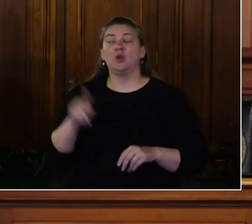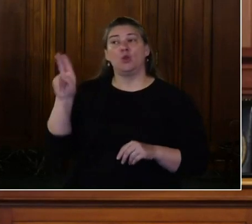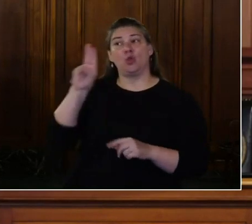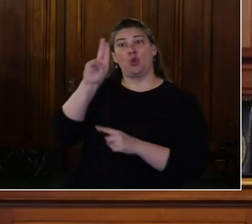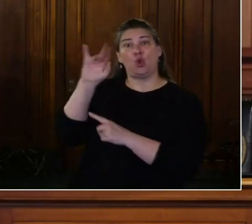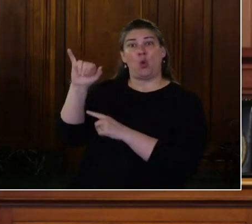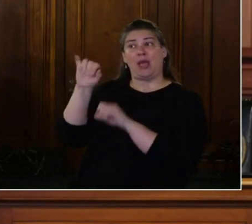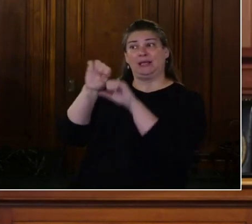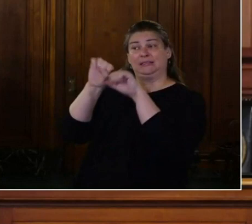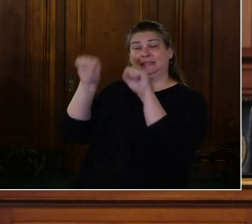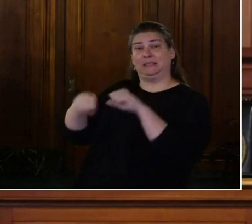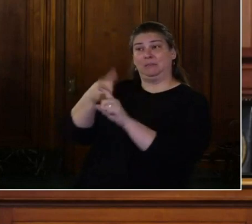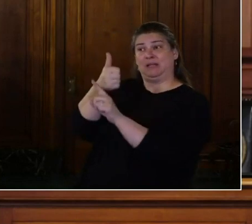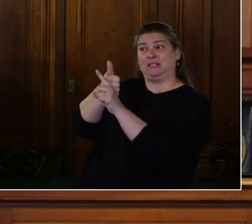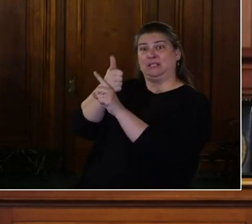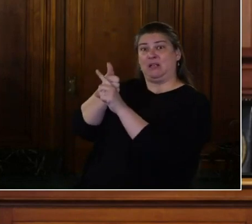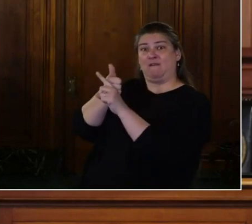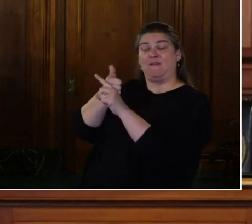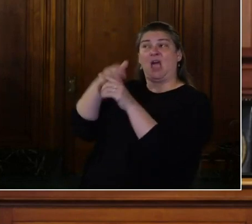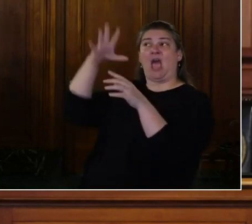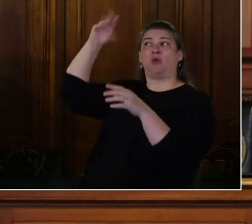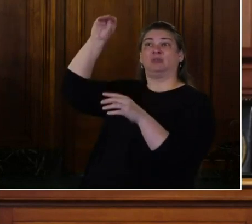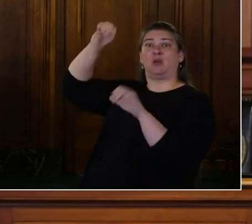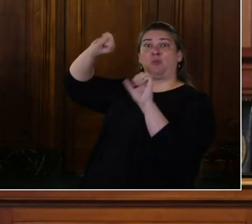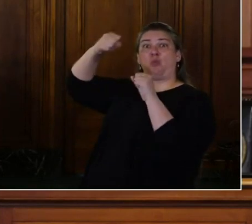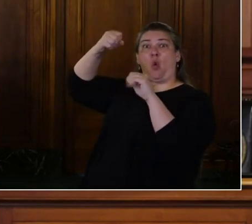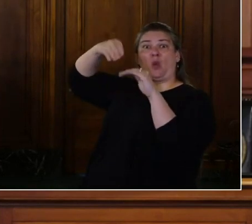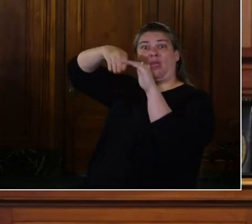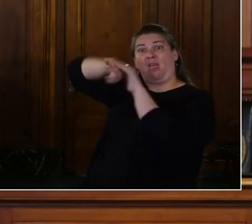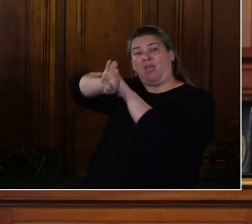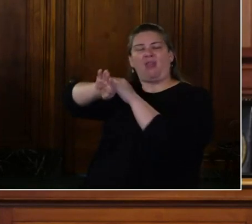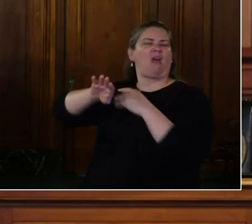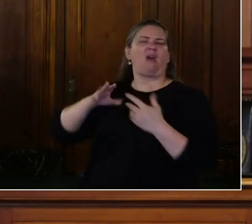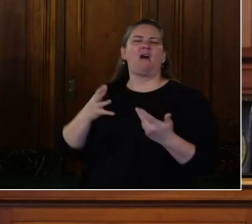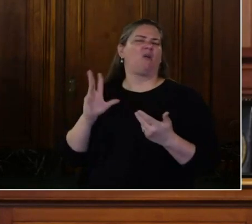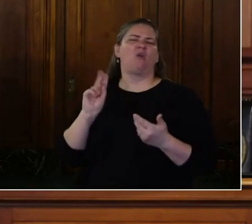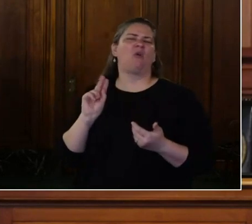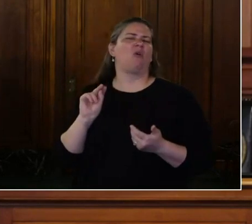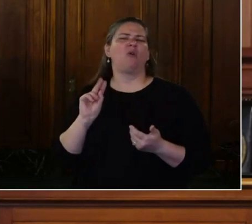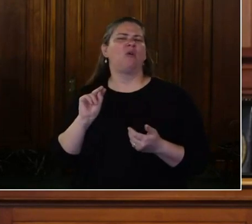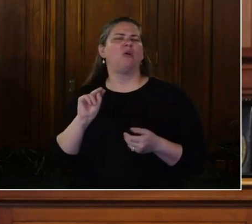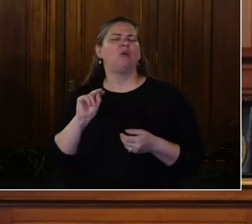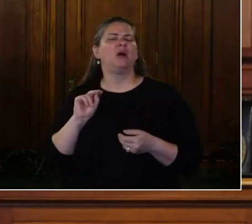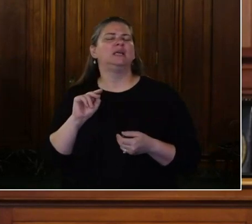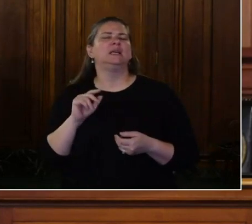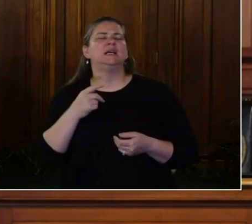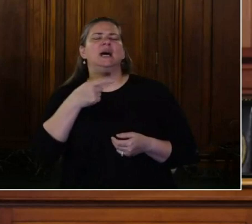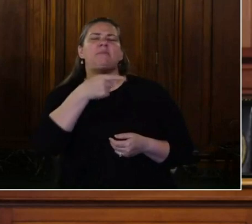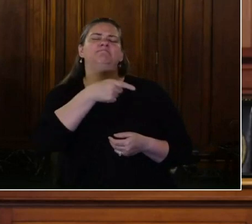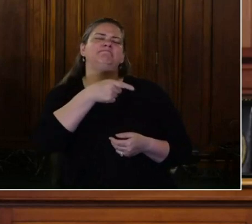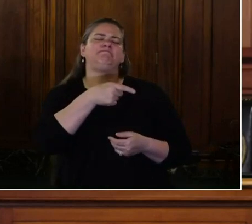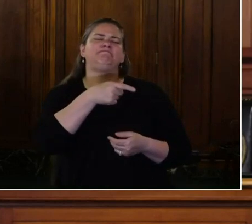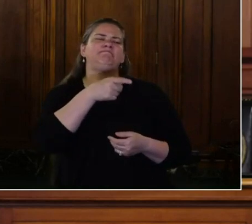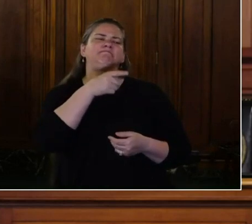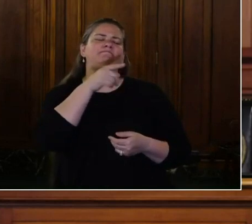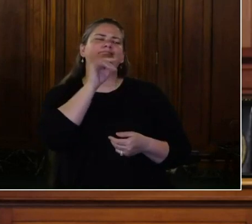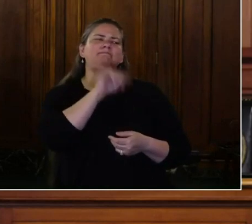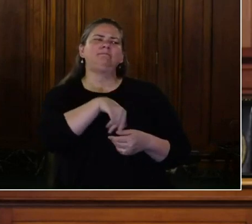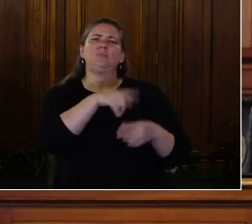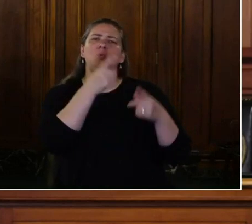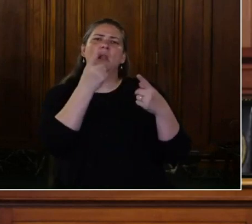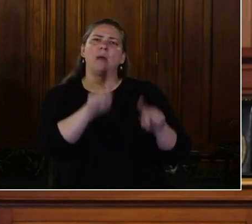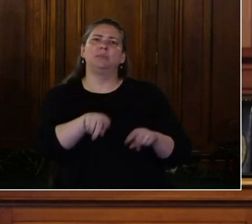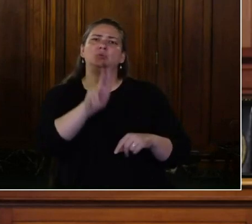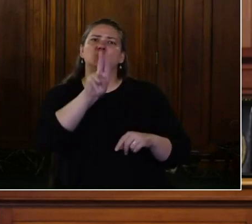system was infiltrated from the outside, that this was only a situation that could